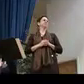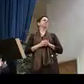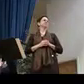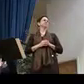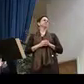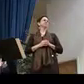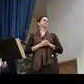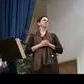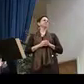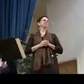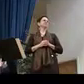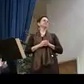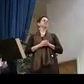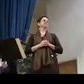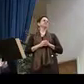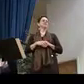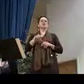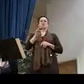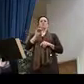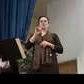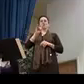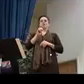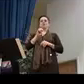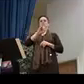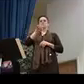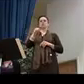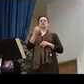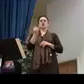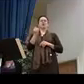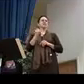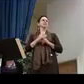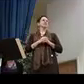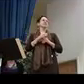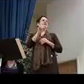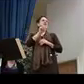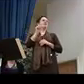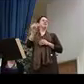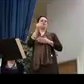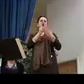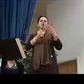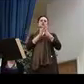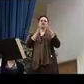Michael J. Costume, Associate of Arts, General Education.